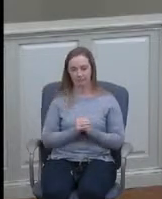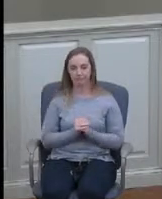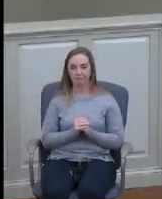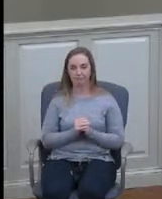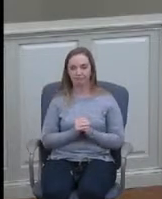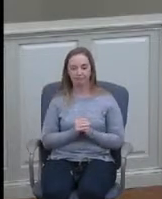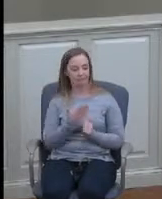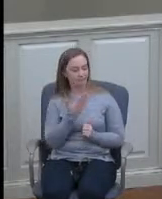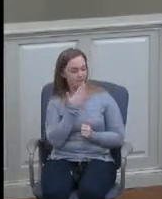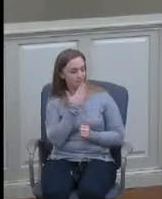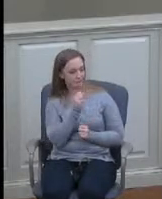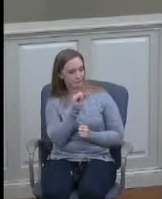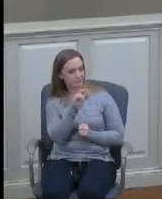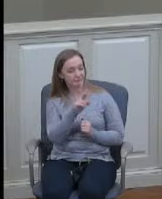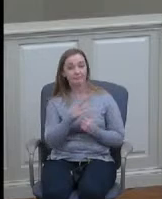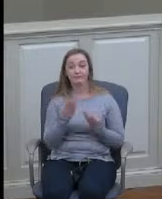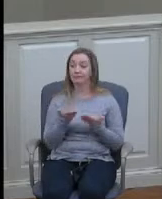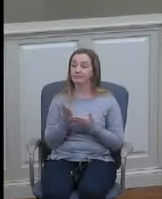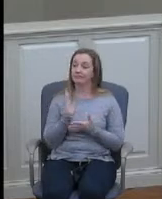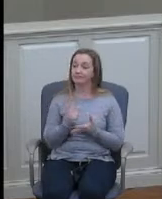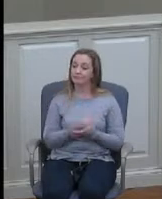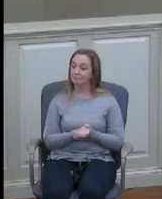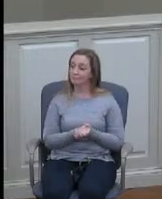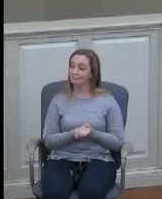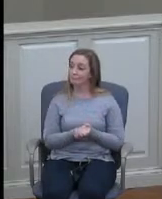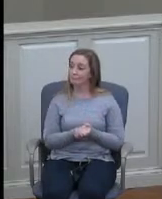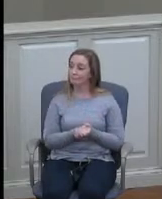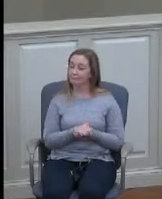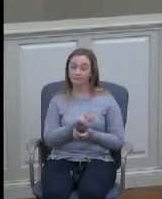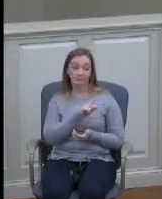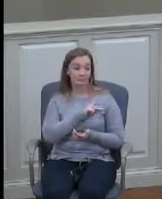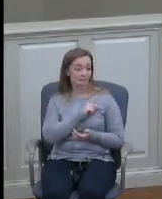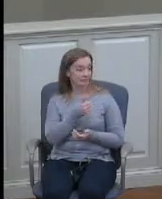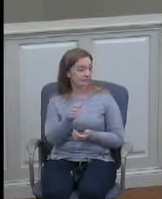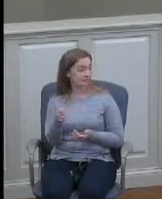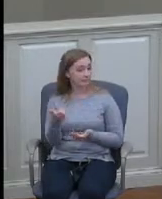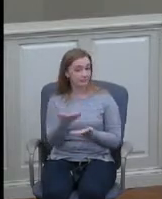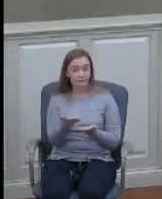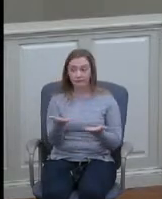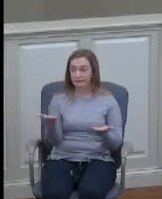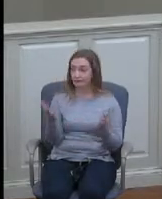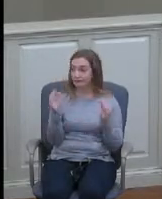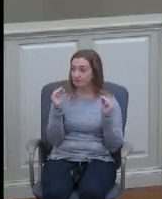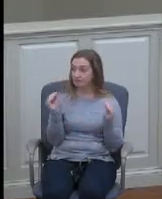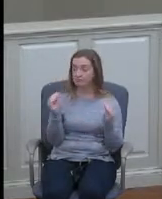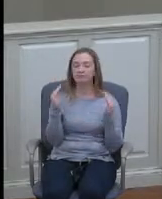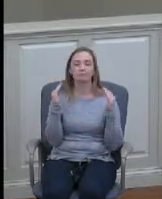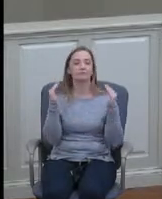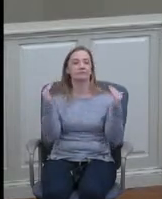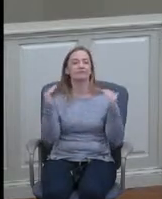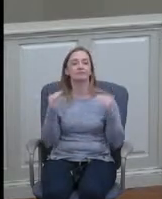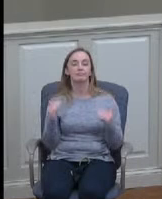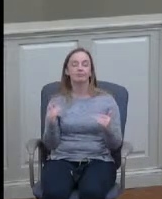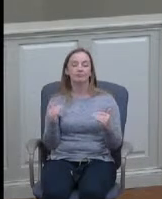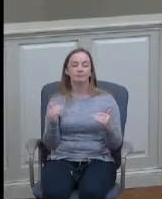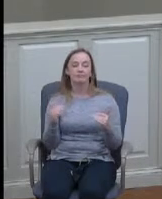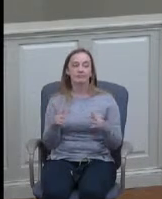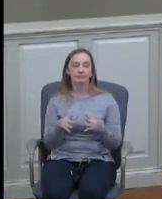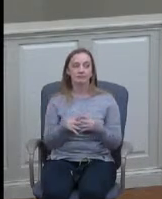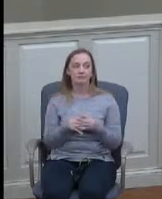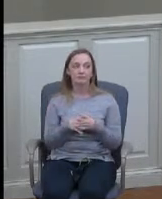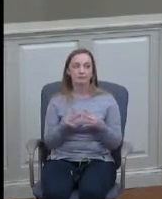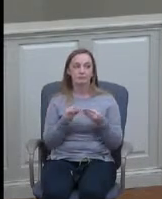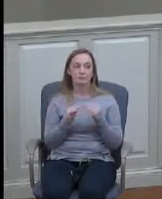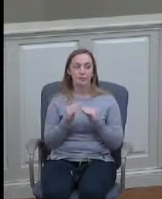Thank you, sir. Thank you. All right. Anything else? Seeing none, we'll move right on into